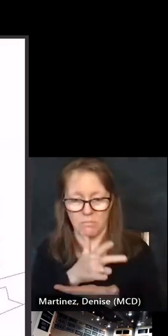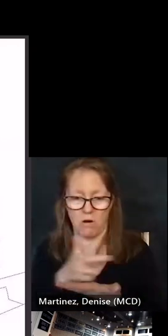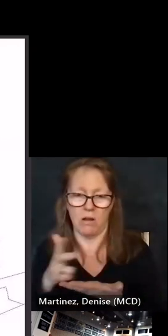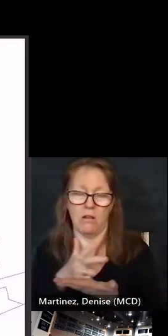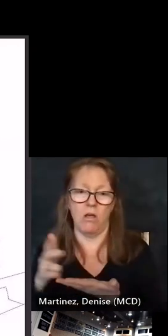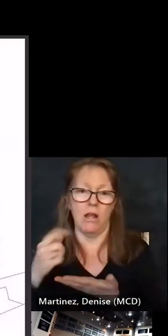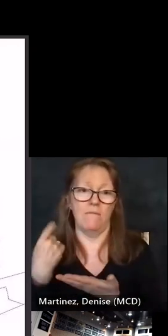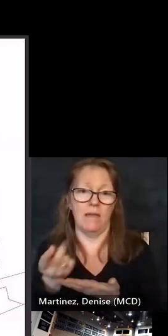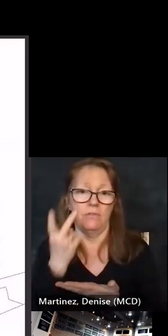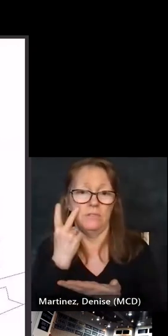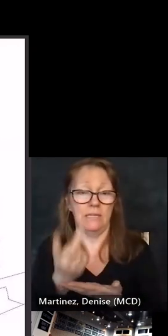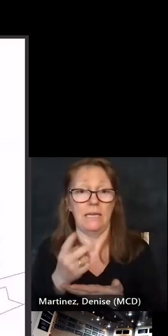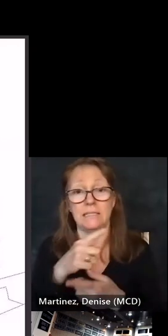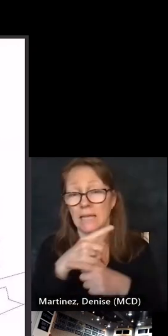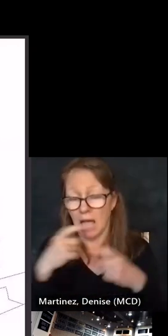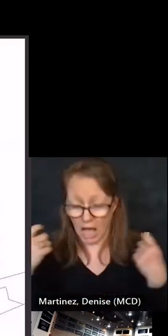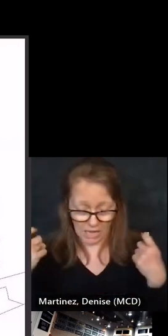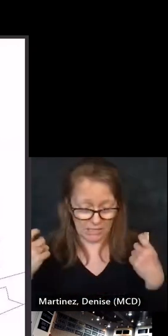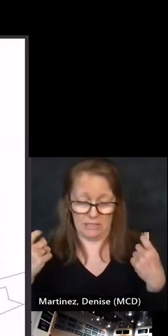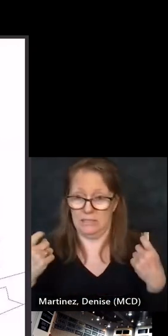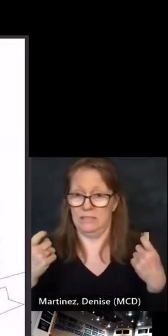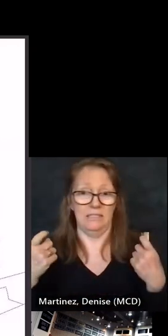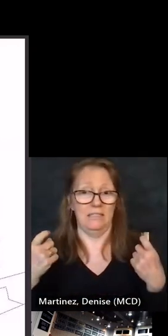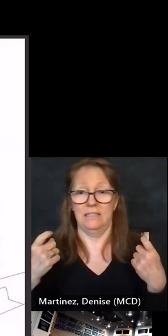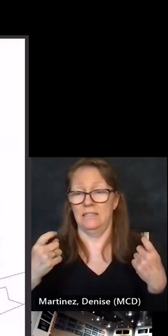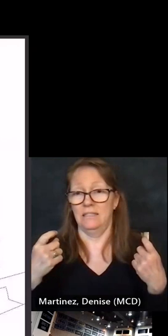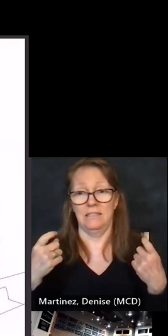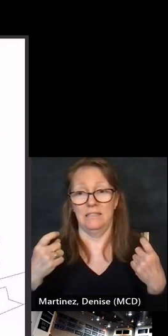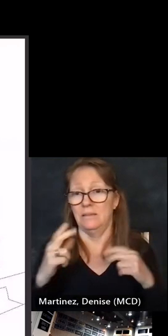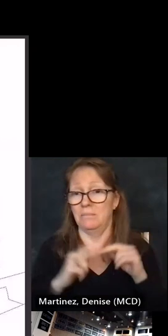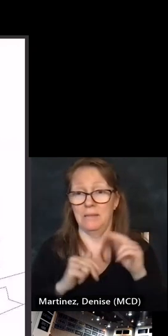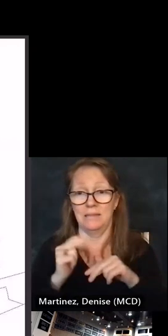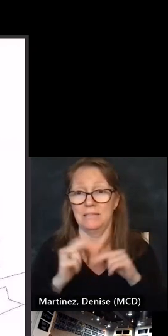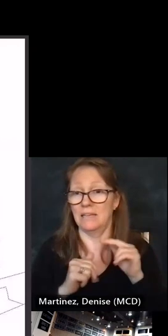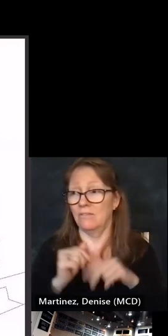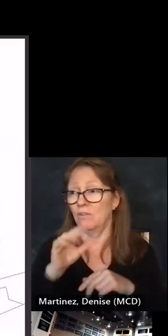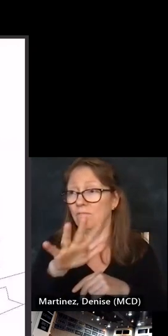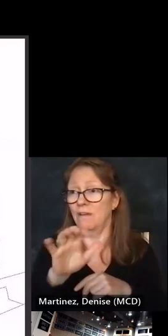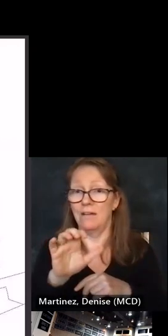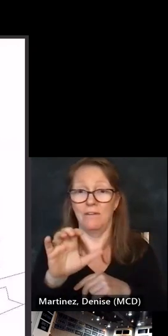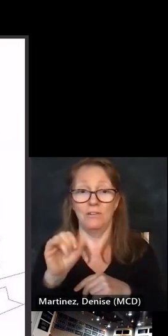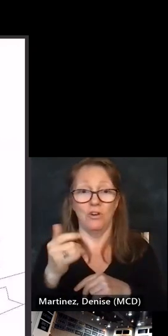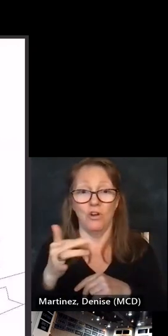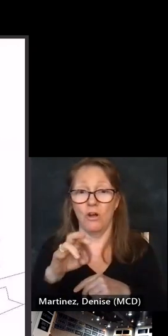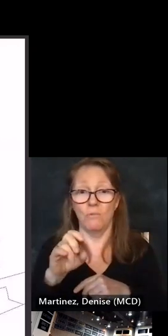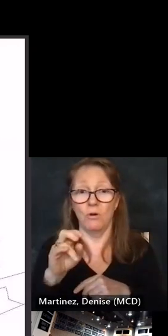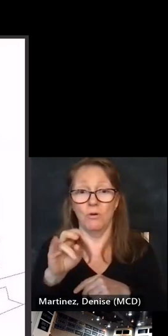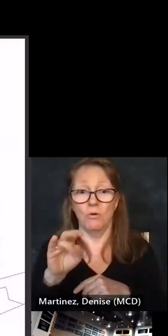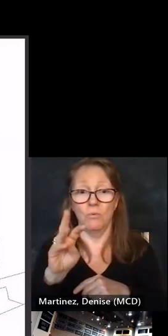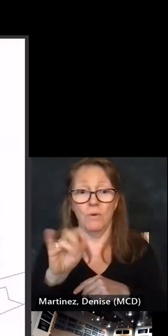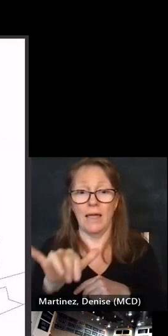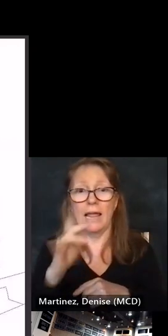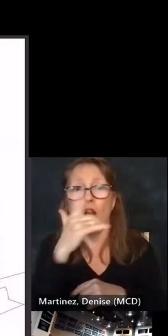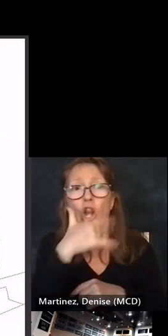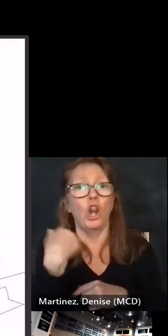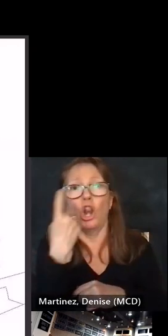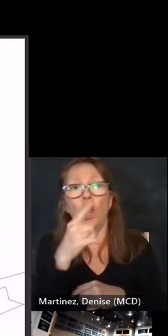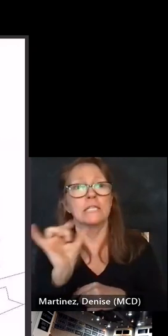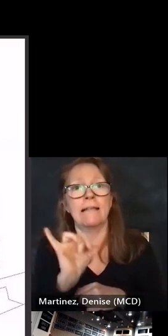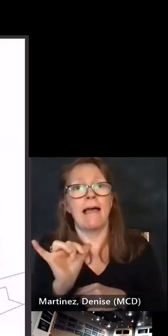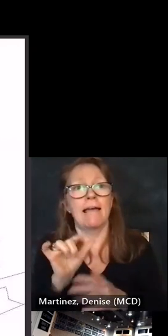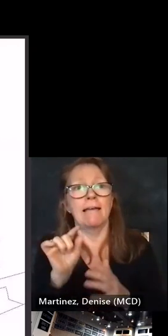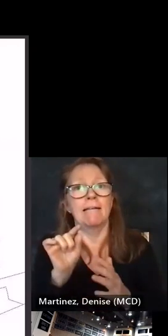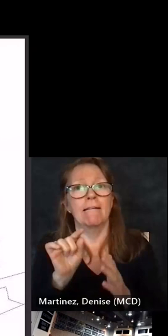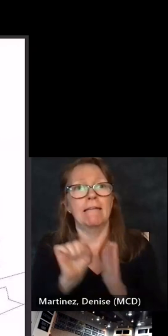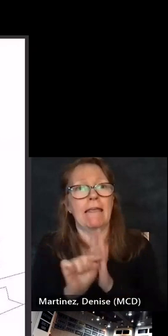ugliest MBTA building at 500 Arborway I've ever seen. It looks like where serial killers would go.